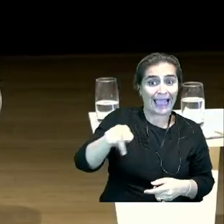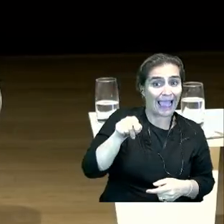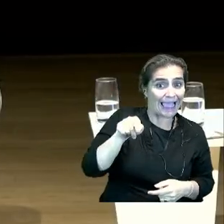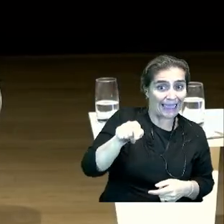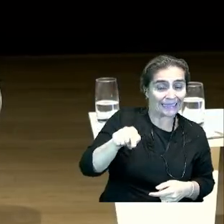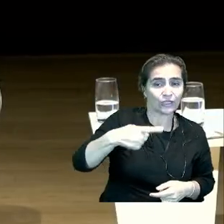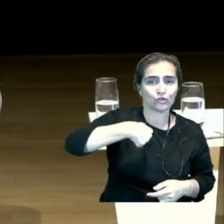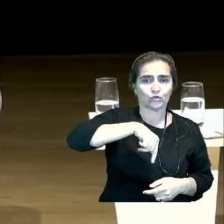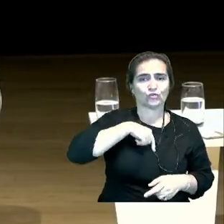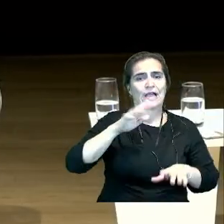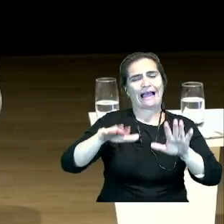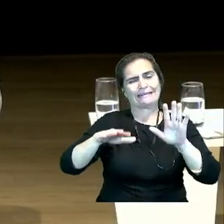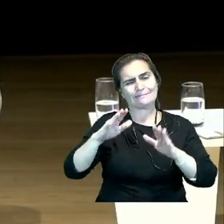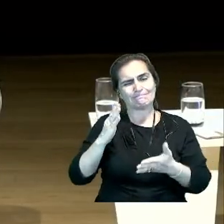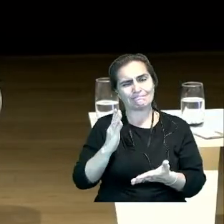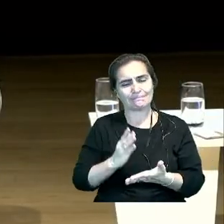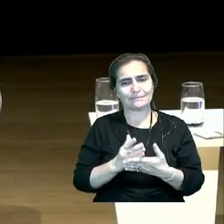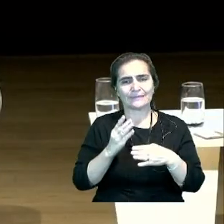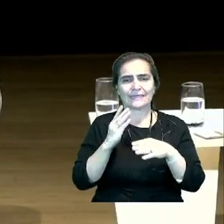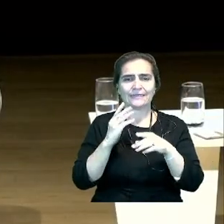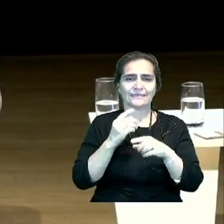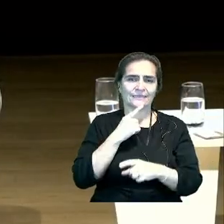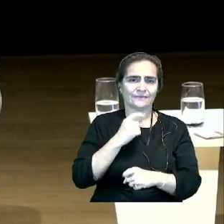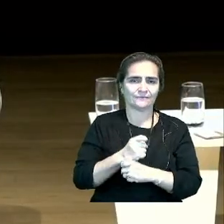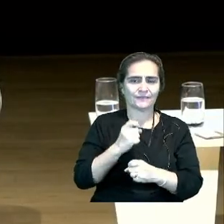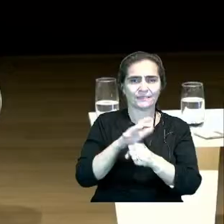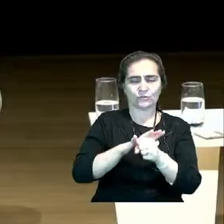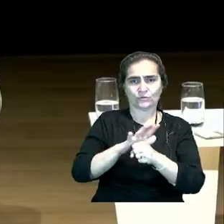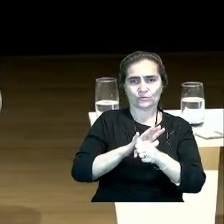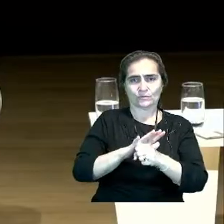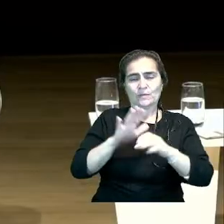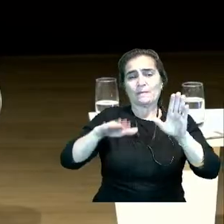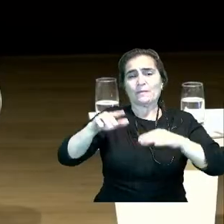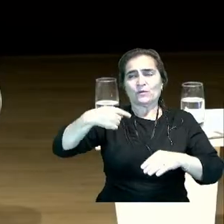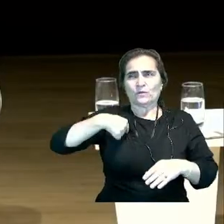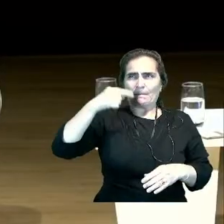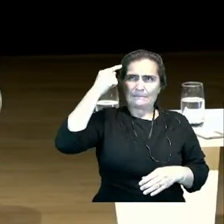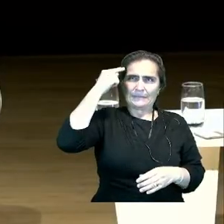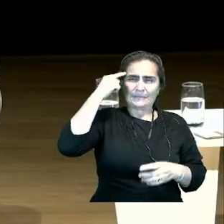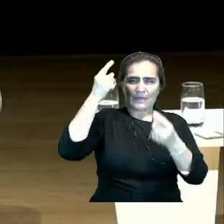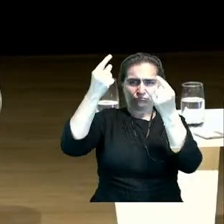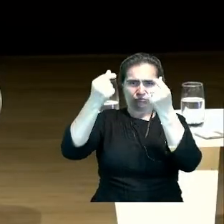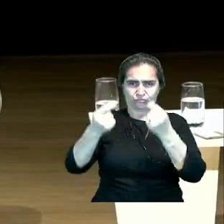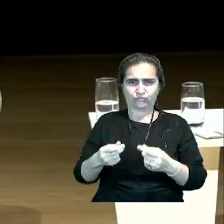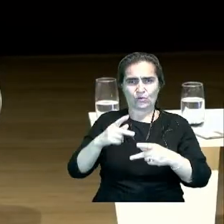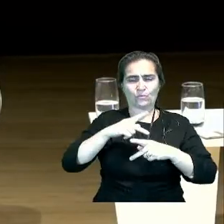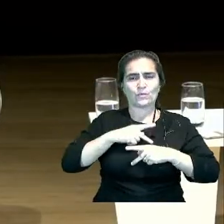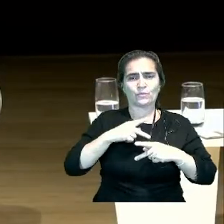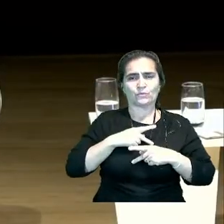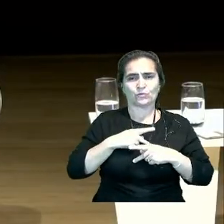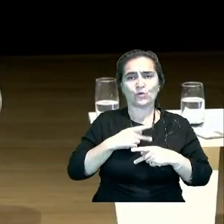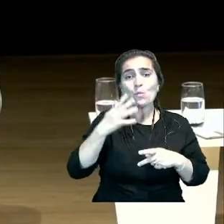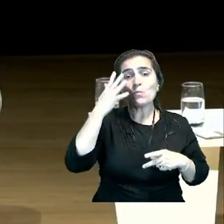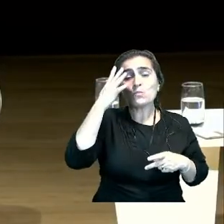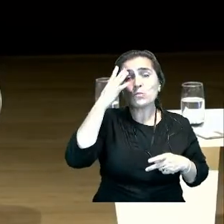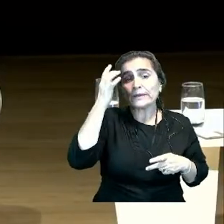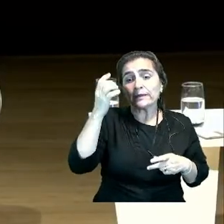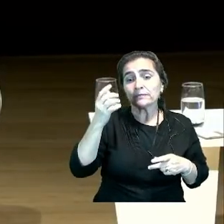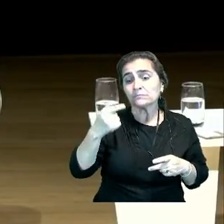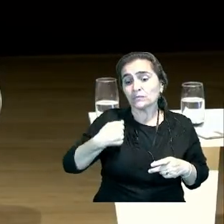biocultural territories, we faced some challenges. But when we stand up to create our own economic